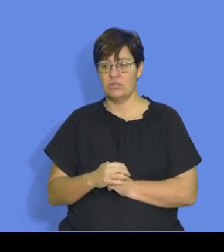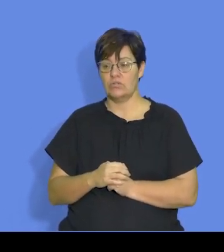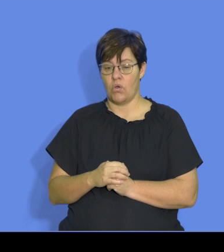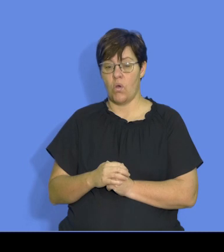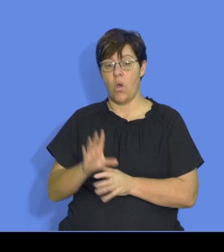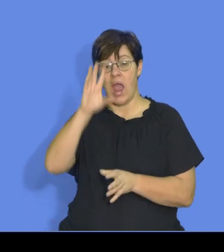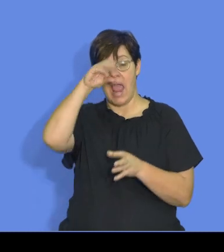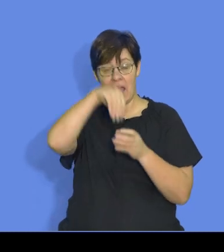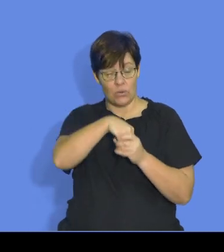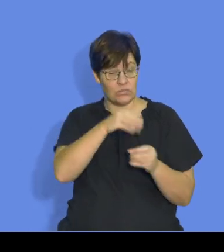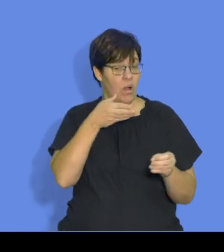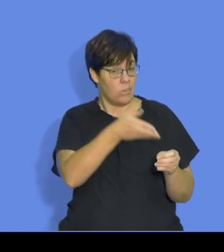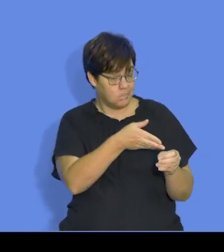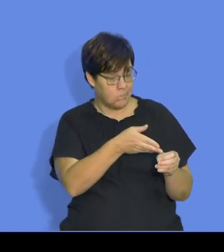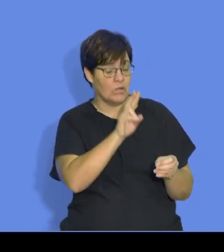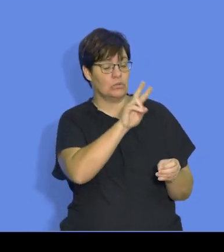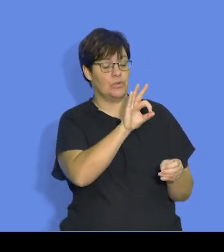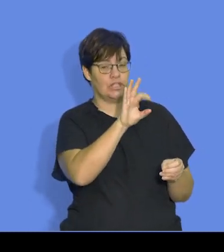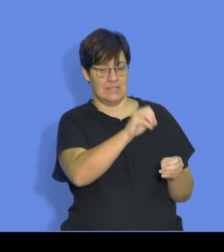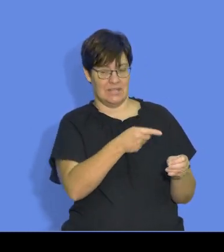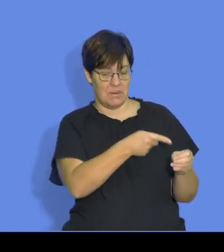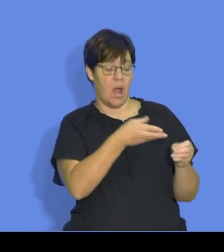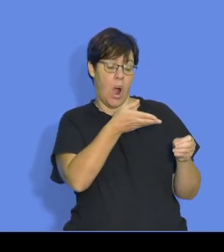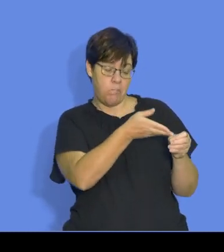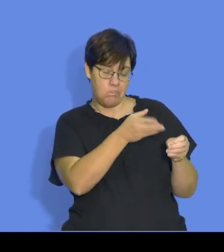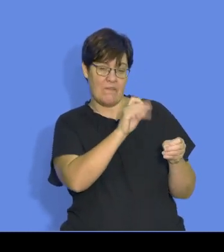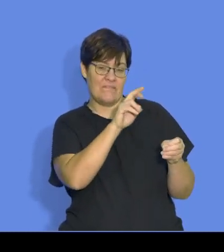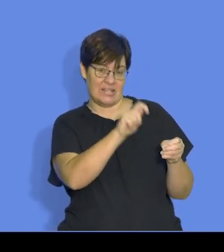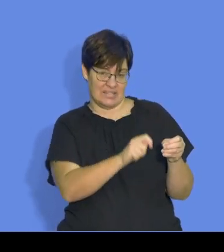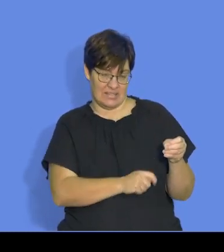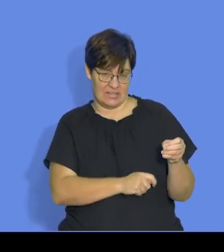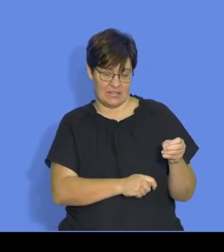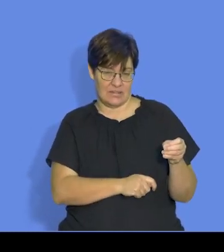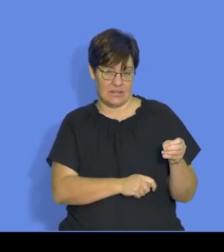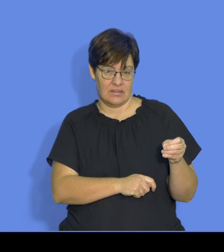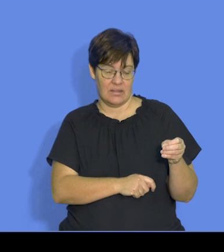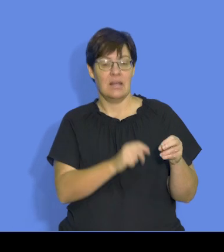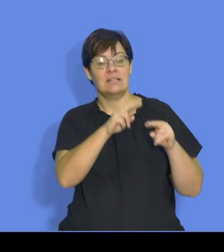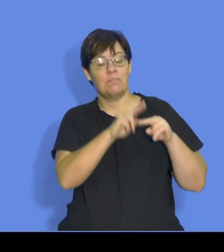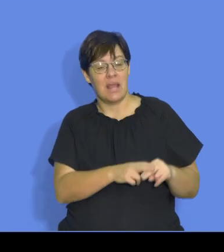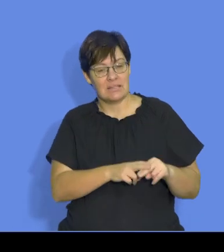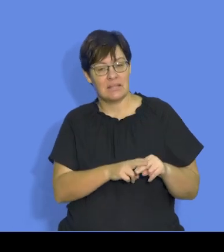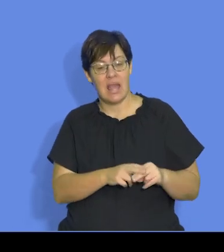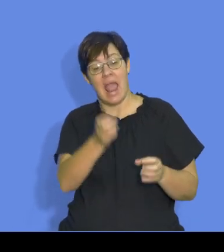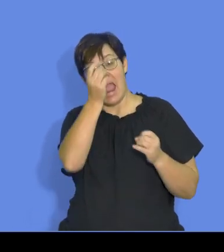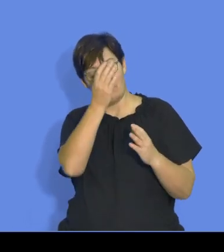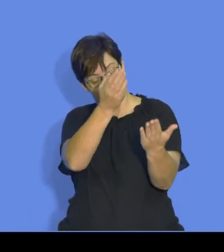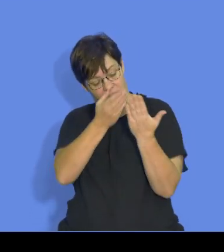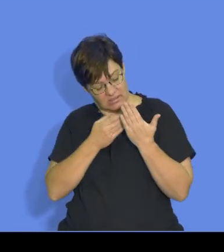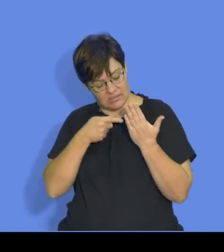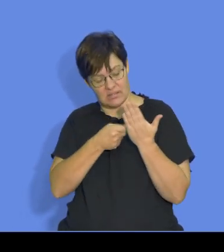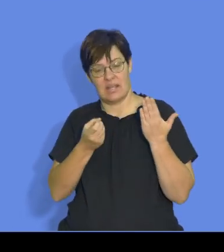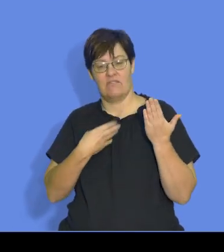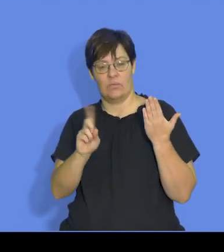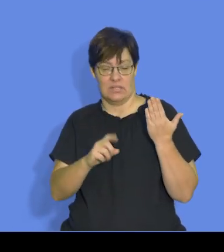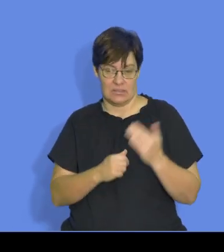price was 230. Clearly you can see, depending on what information is provided to